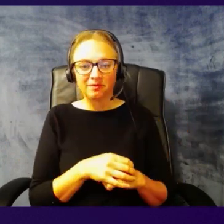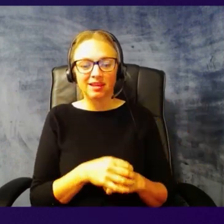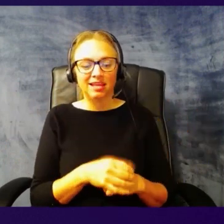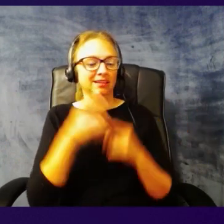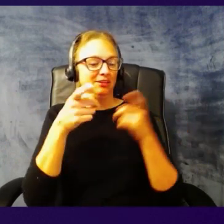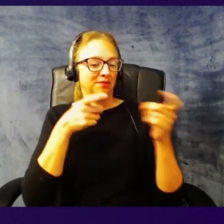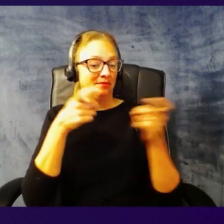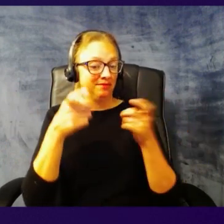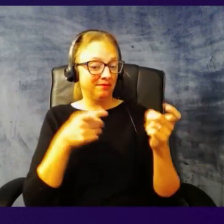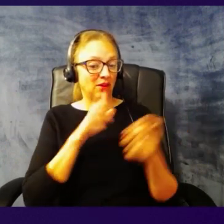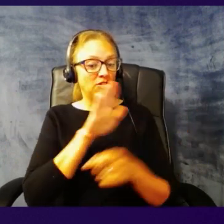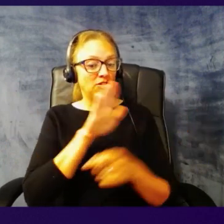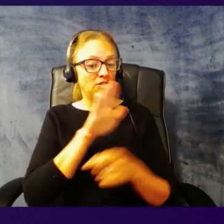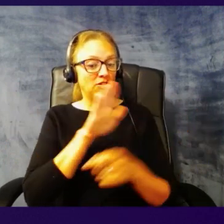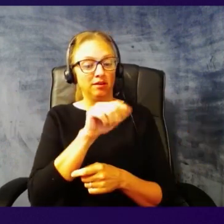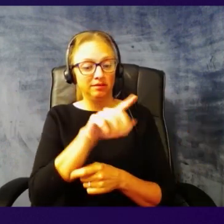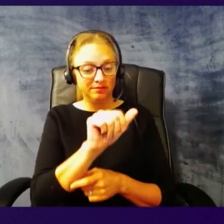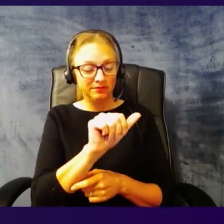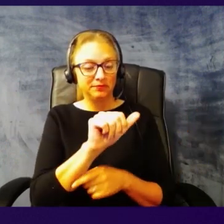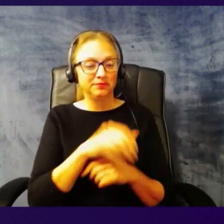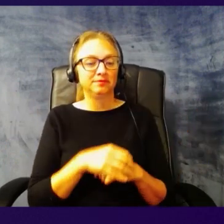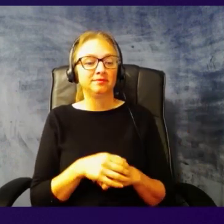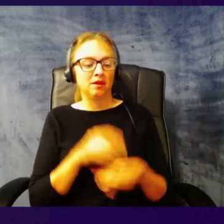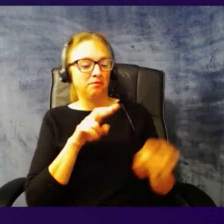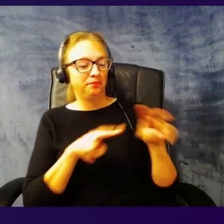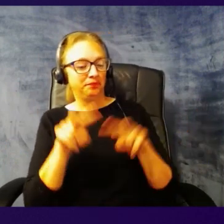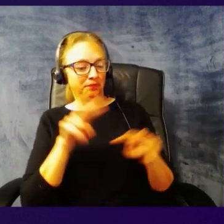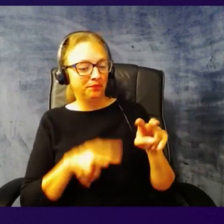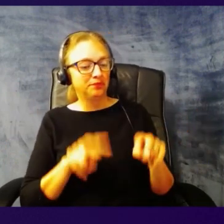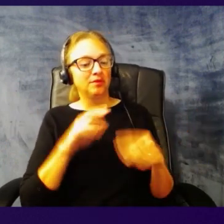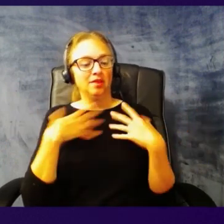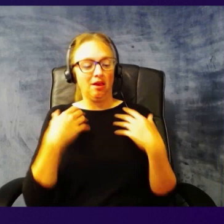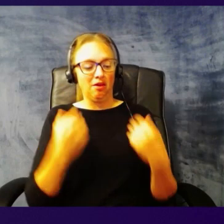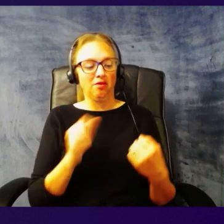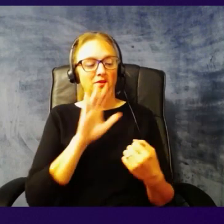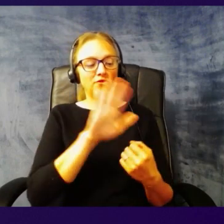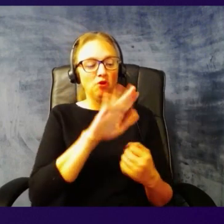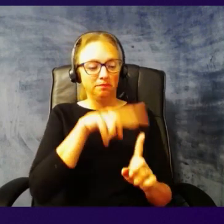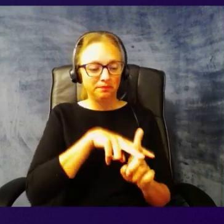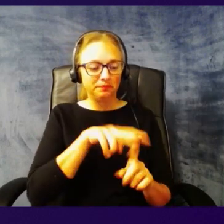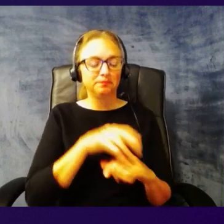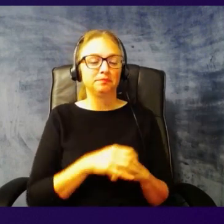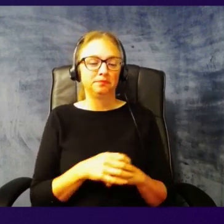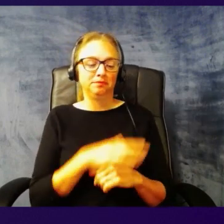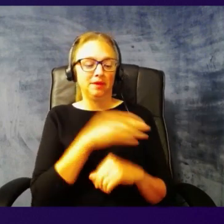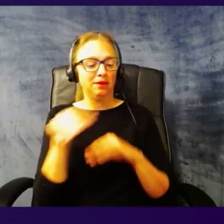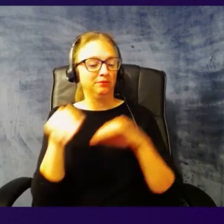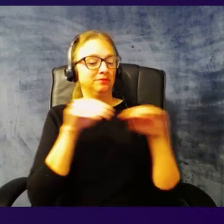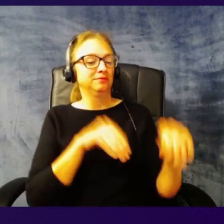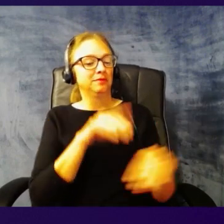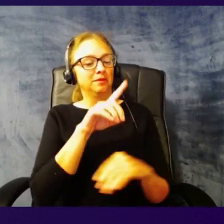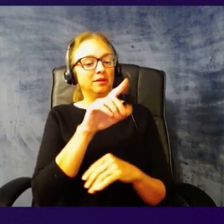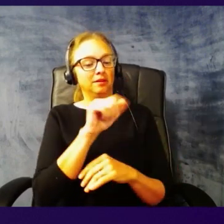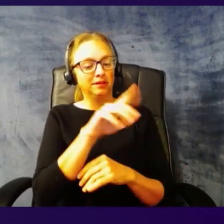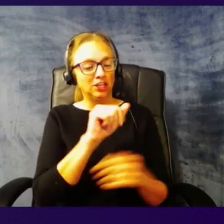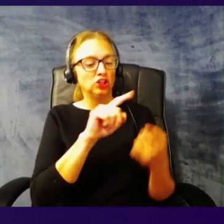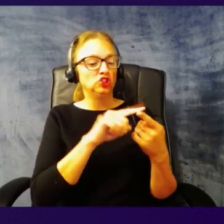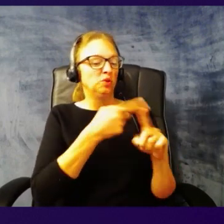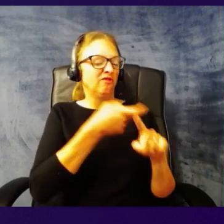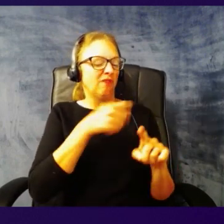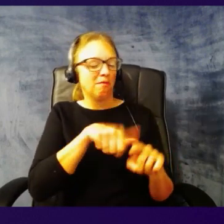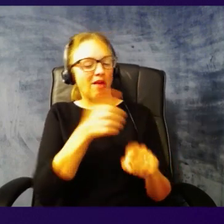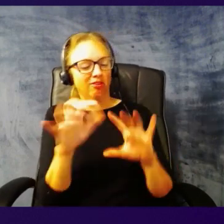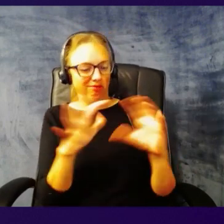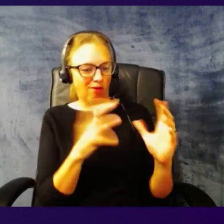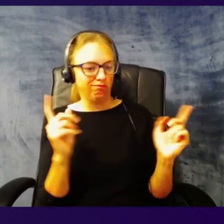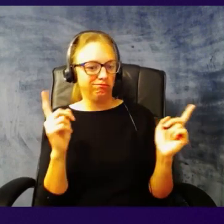your data, to monitor the health of your applications, and then to move data to and from other clouds. It gets really